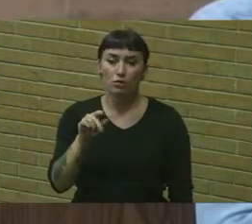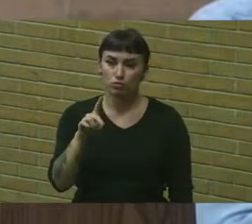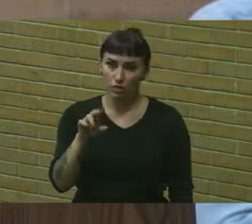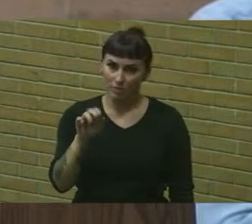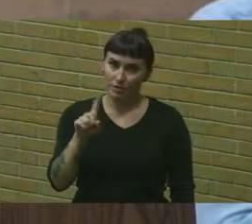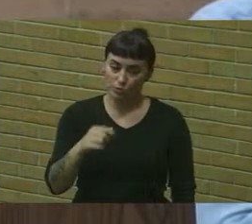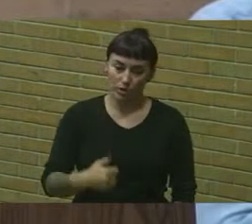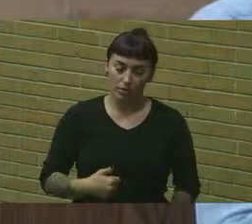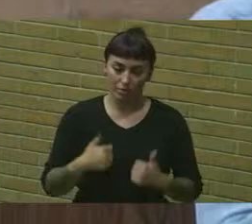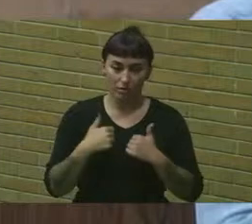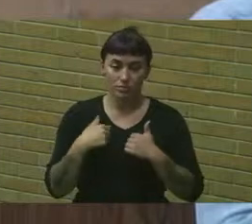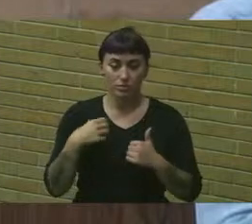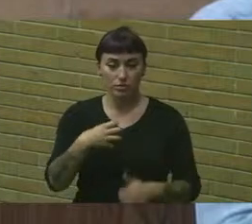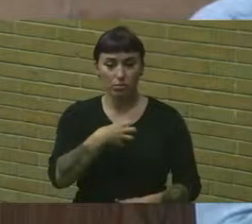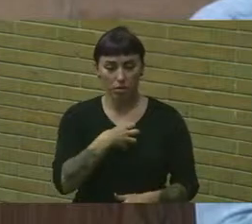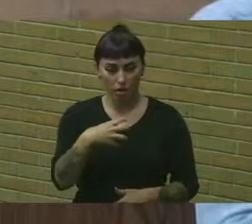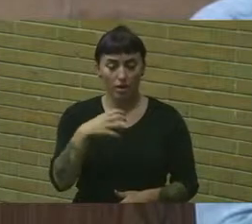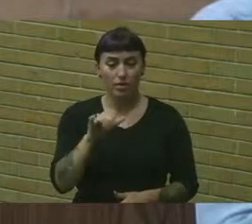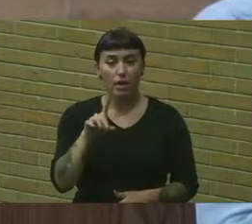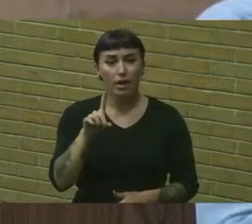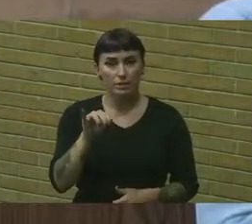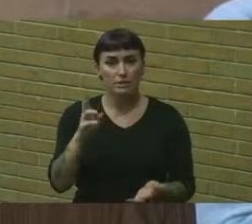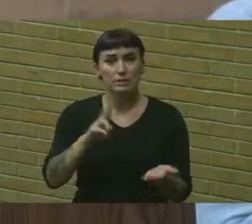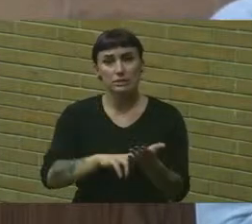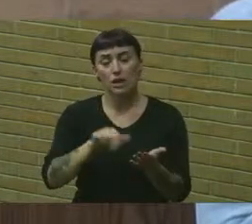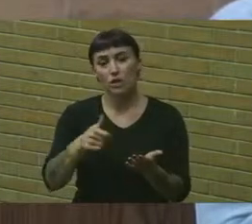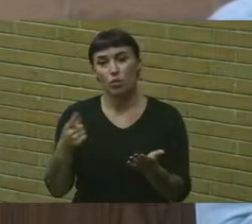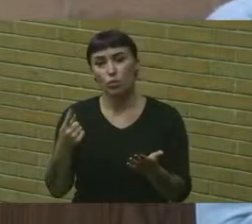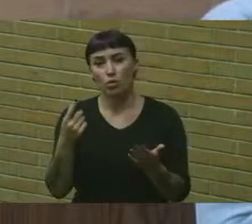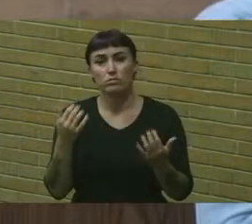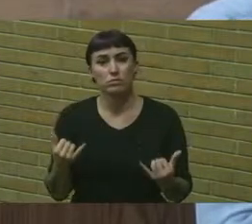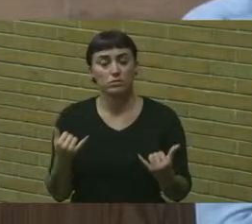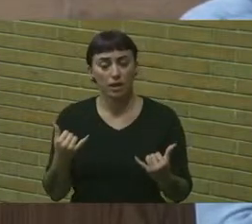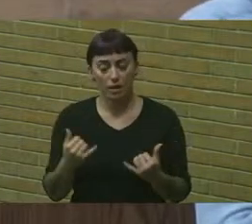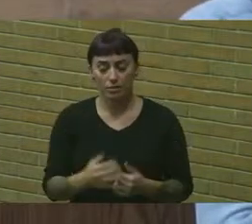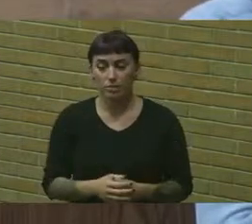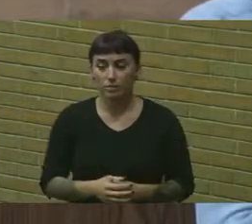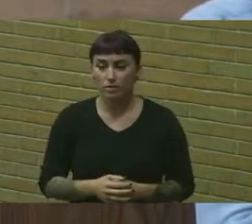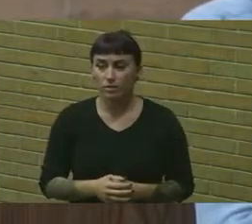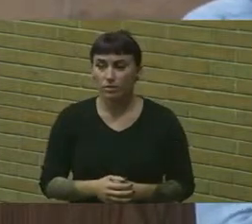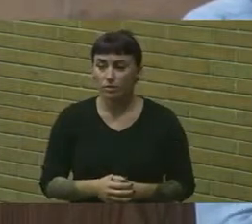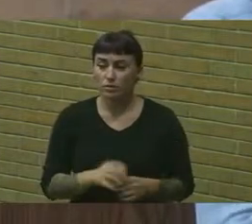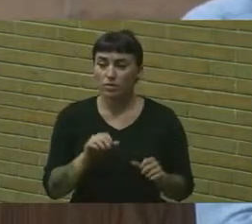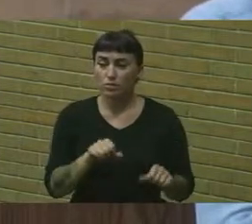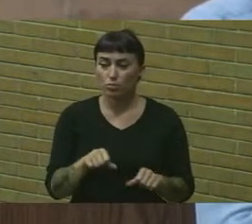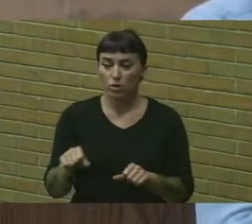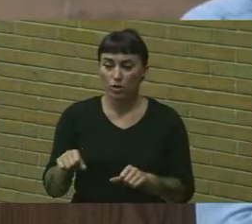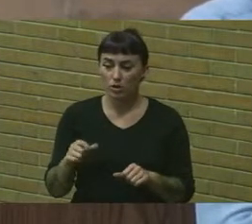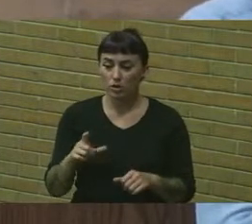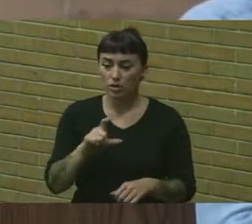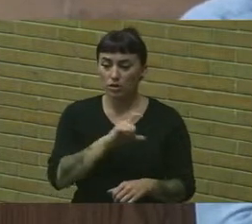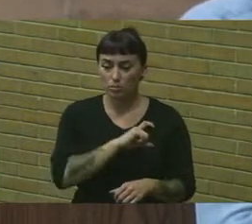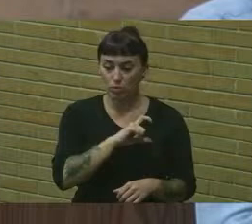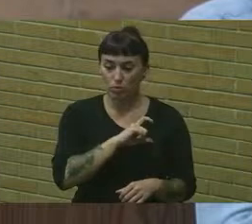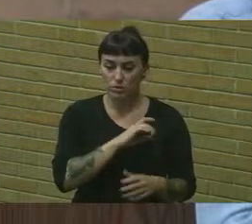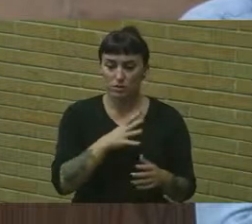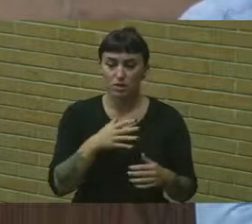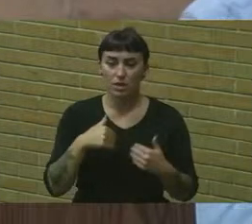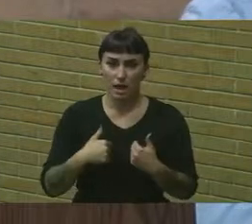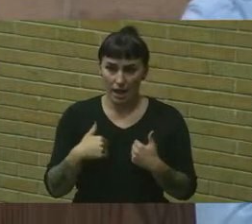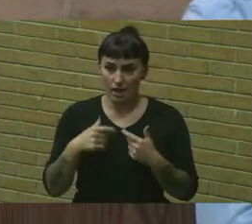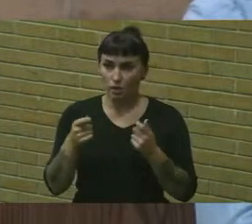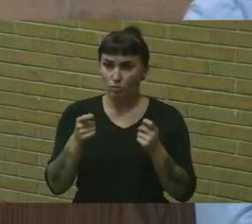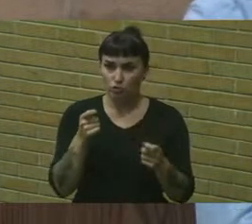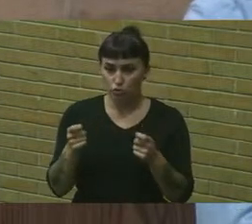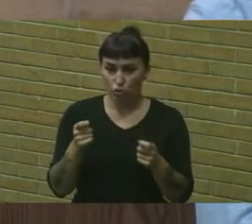Drive with a complaint, which I did sign another one today. I've had probably the police and animal control in